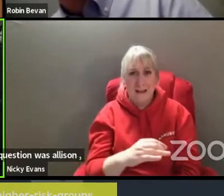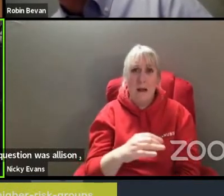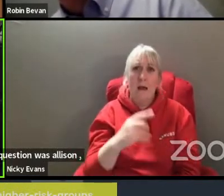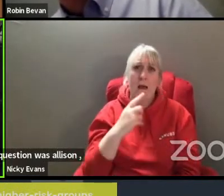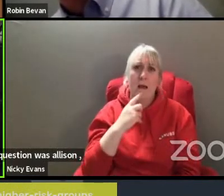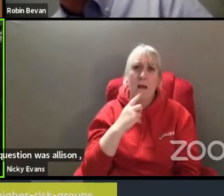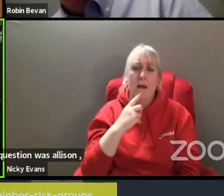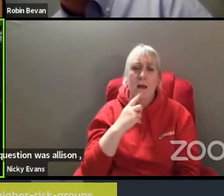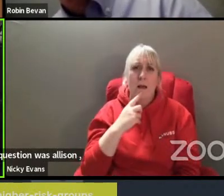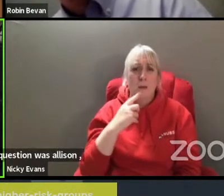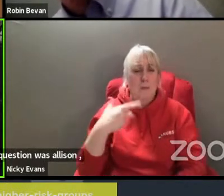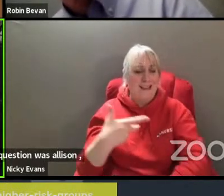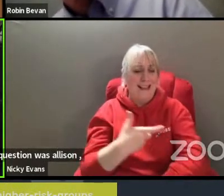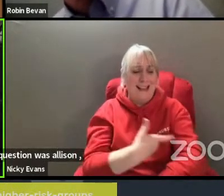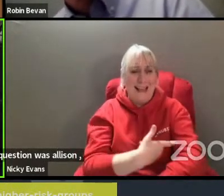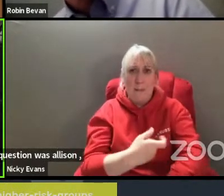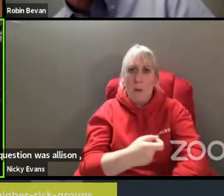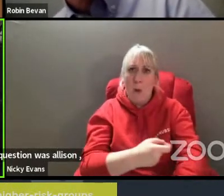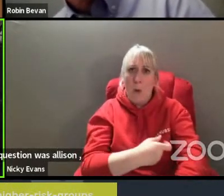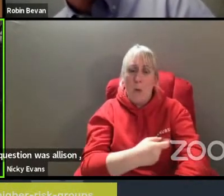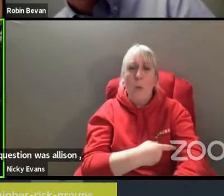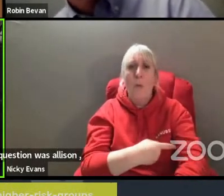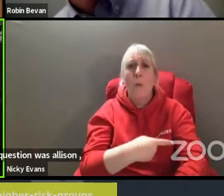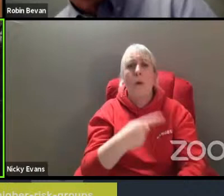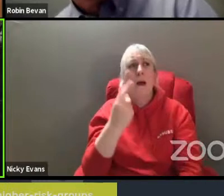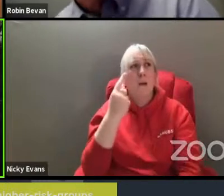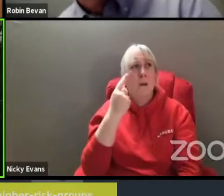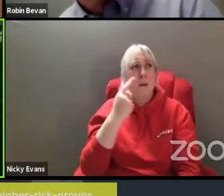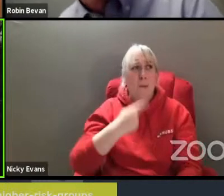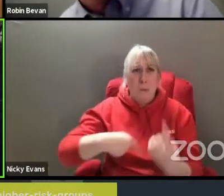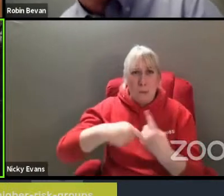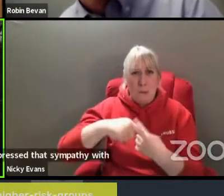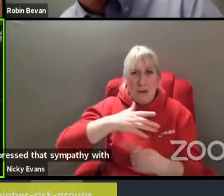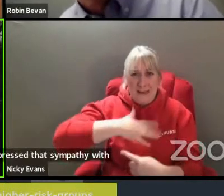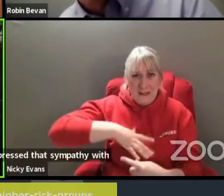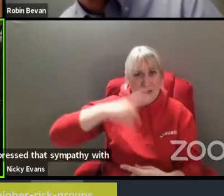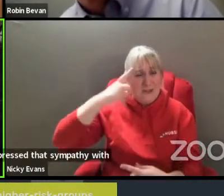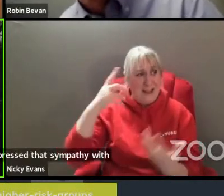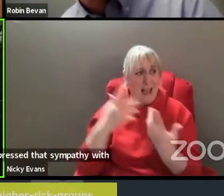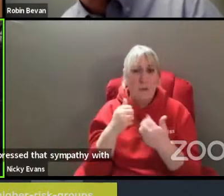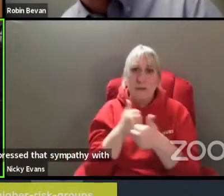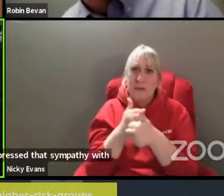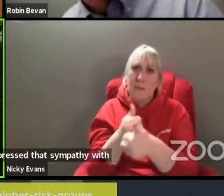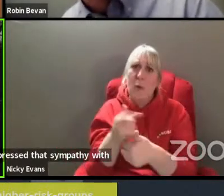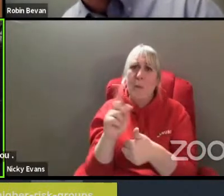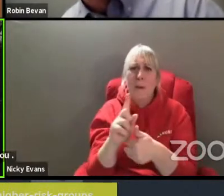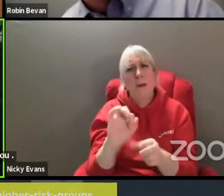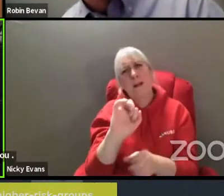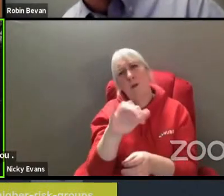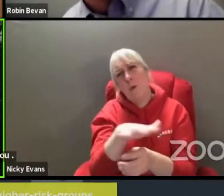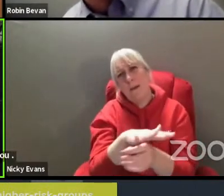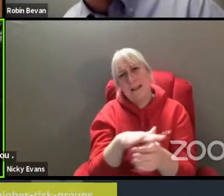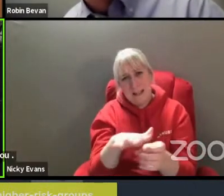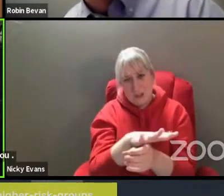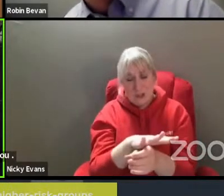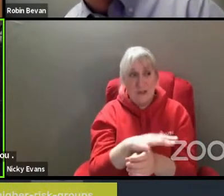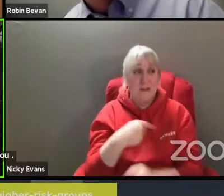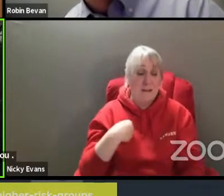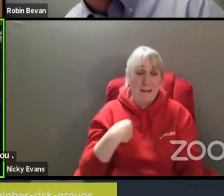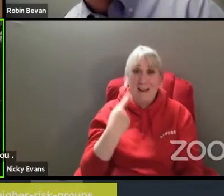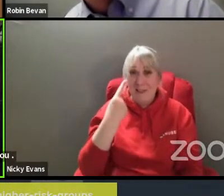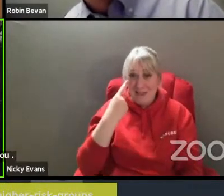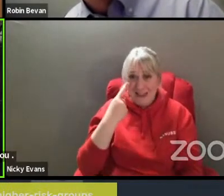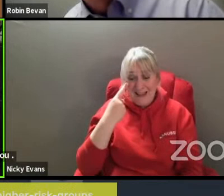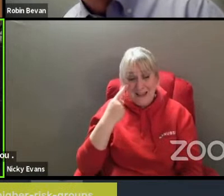wanting to think about what they can do to support people in your position. And certainly I think that's something that